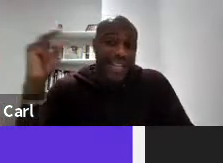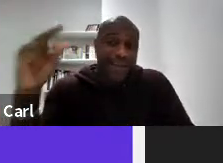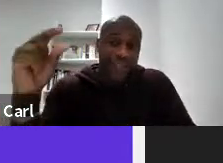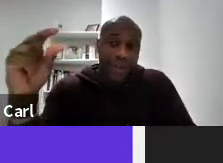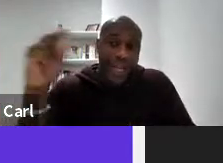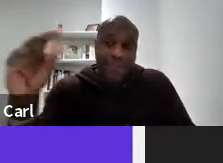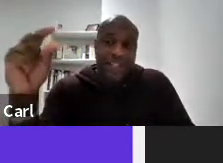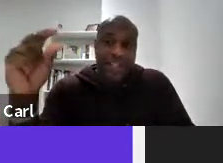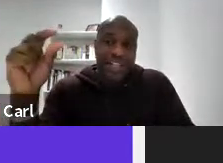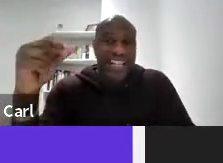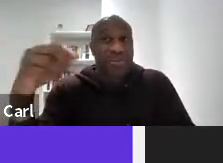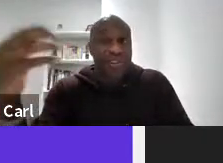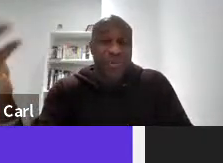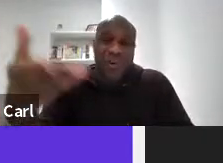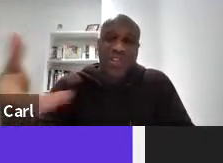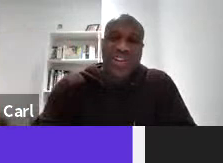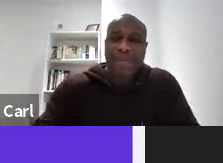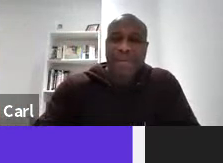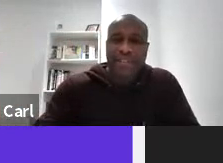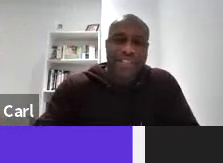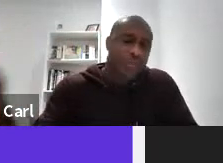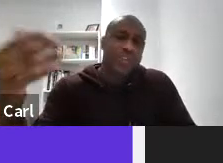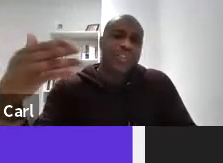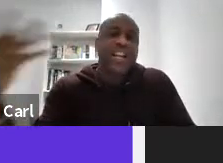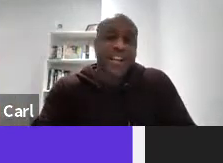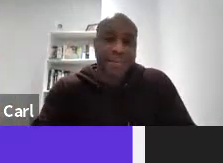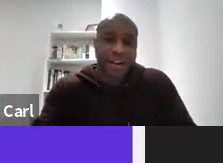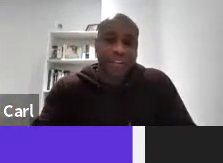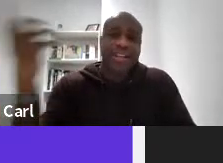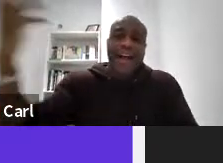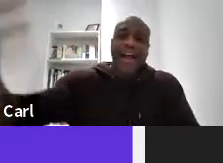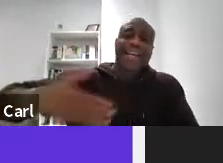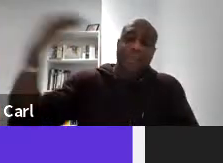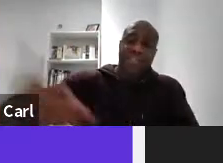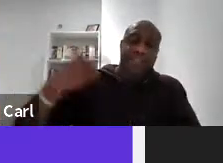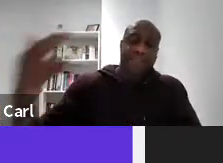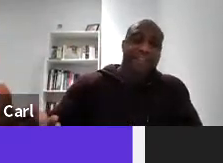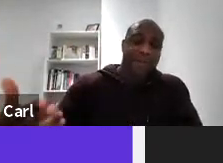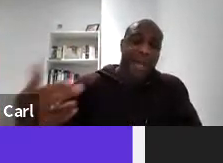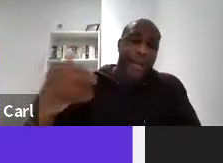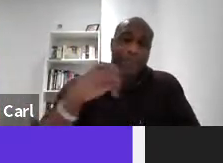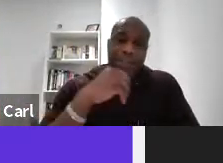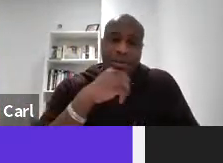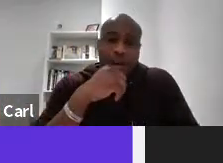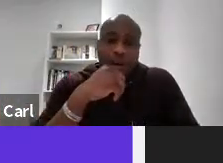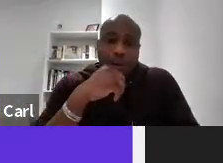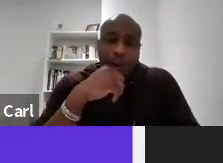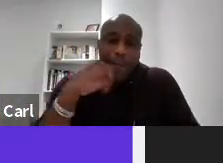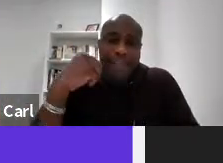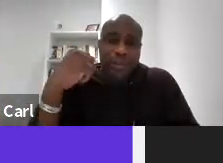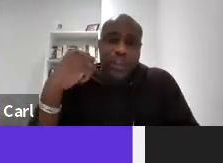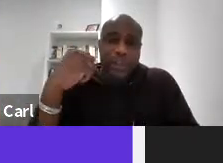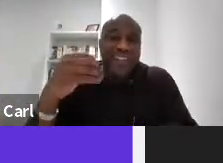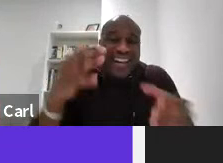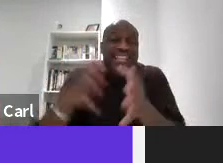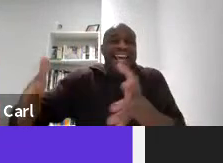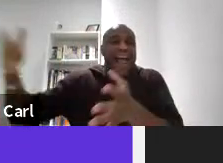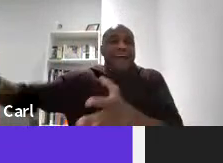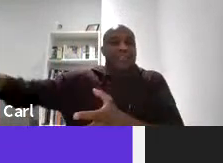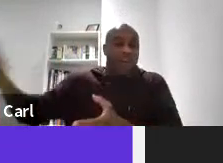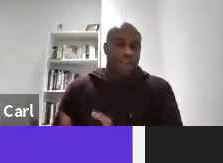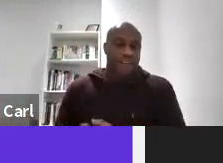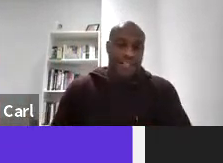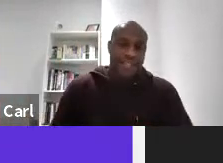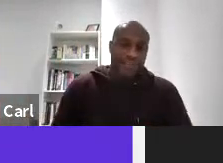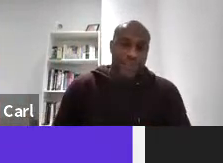or I can email them individually and say, well, look, what do you like about this? What don't you like about this? And get positive feedback. So when people talk about getting